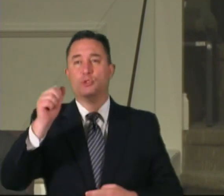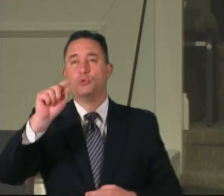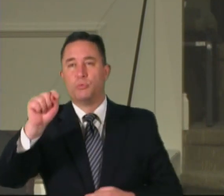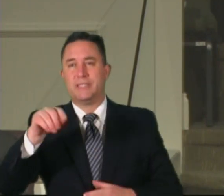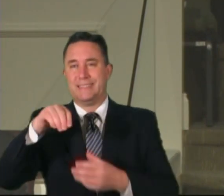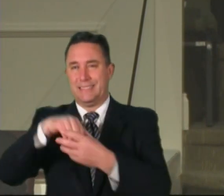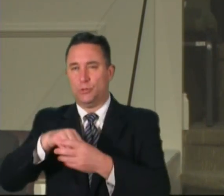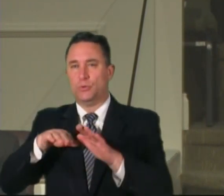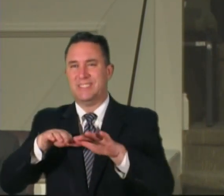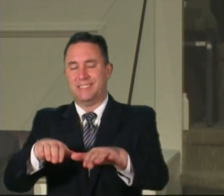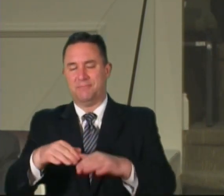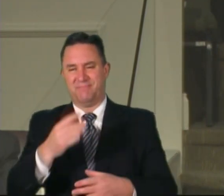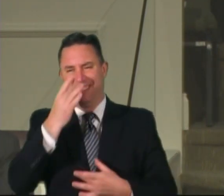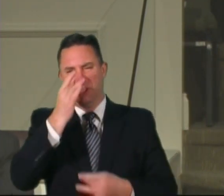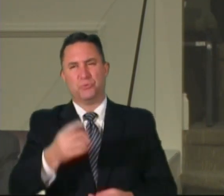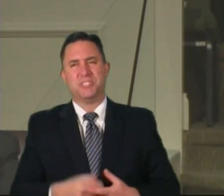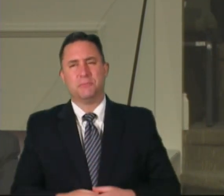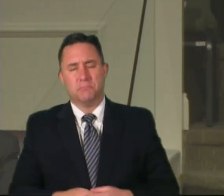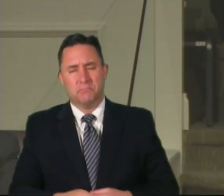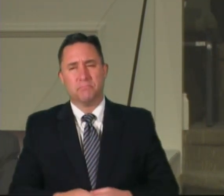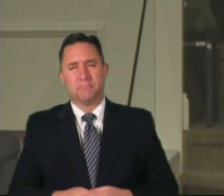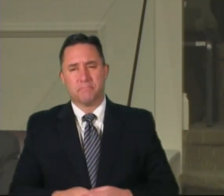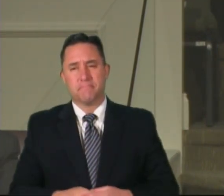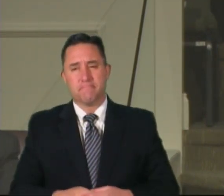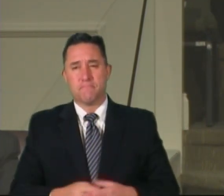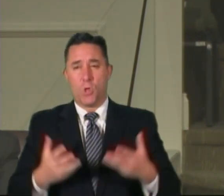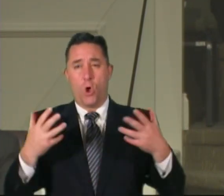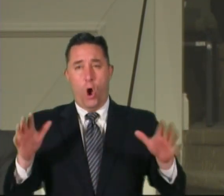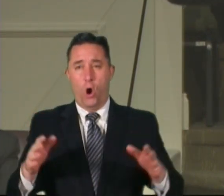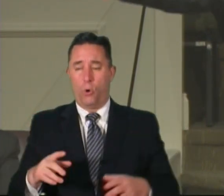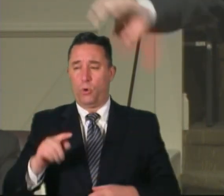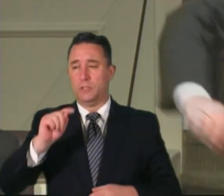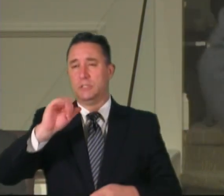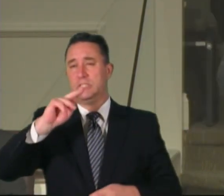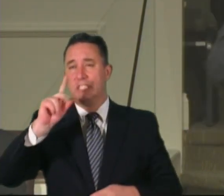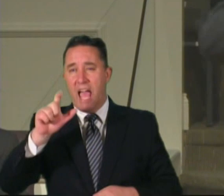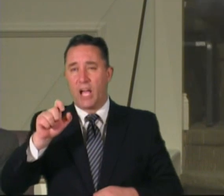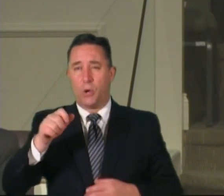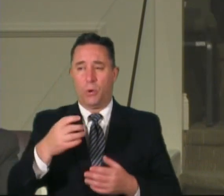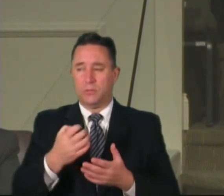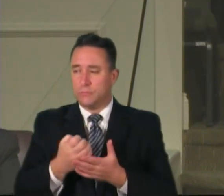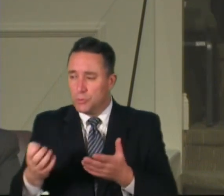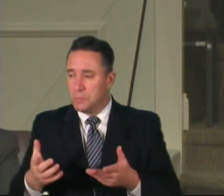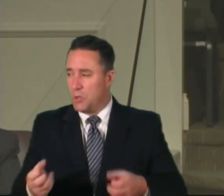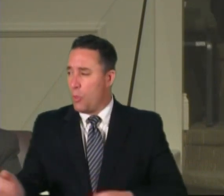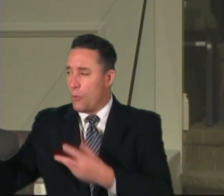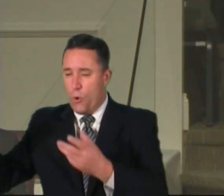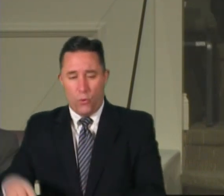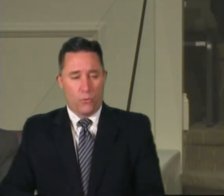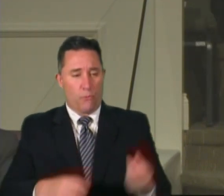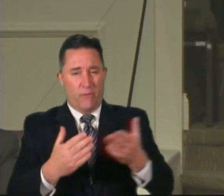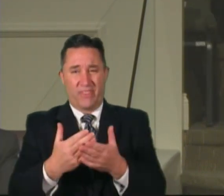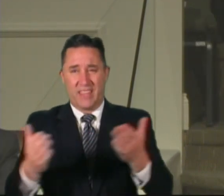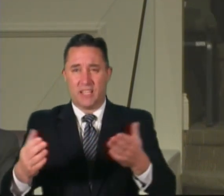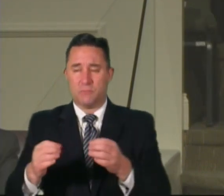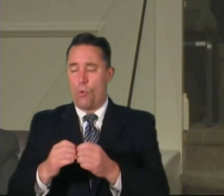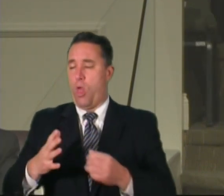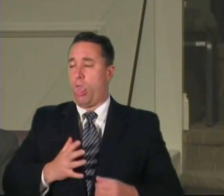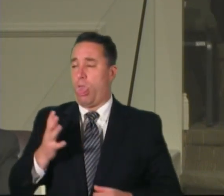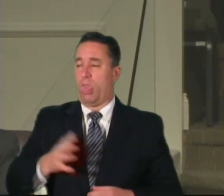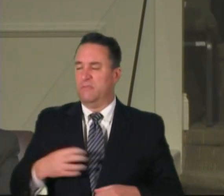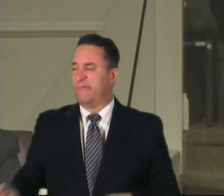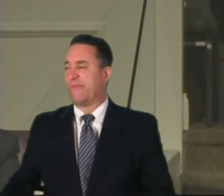sea. This is kind of interesting. They had already thrown the tackling. They had already thrown some other things that were more